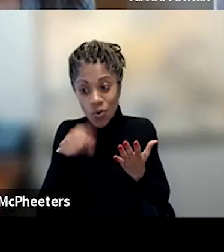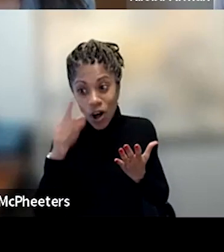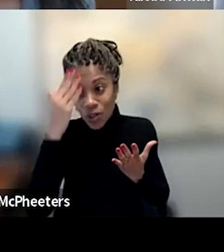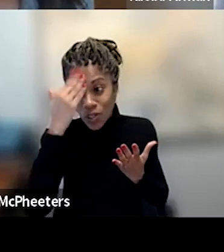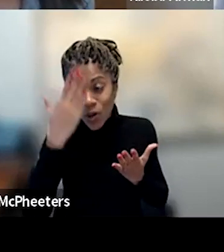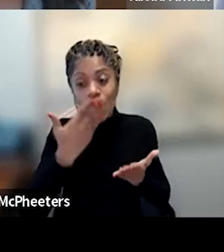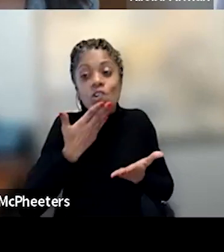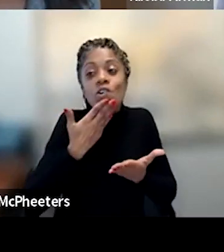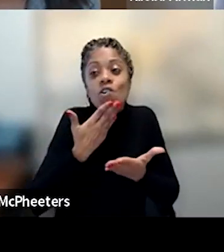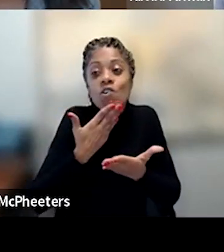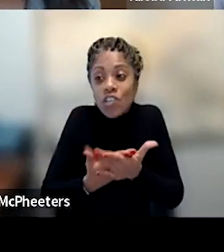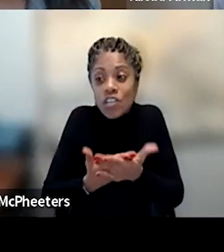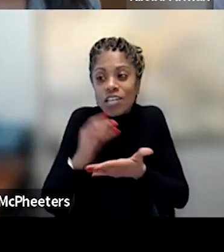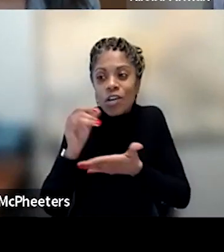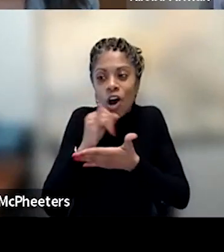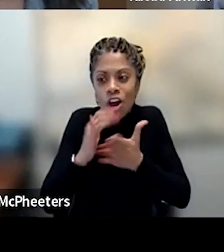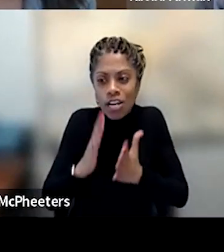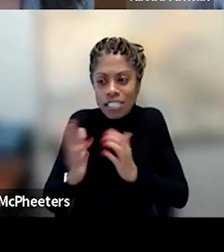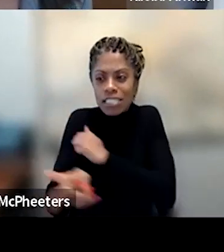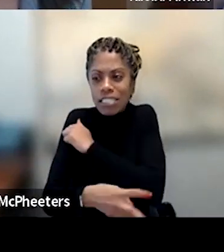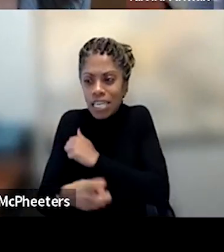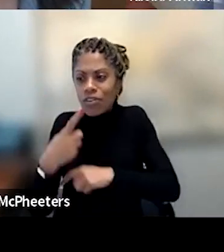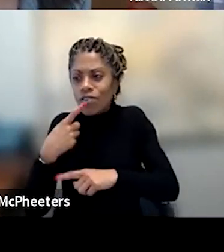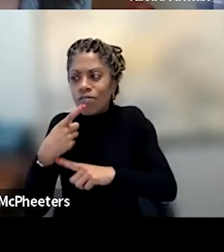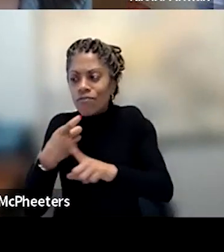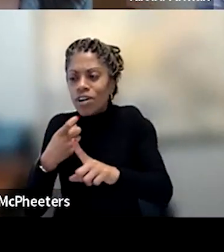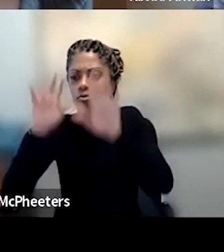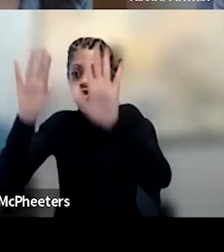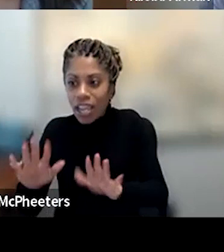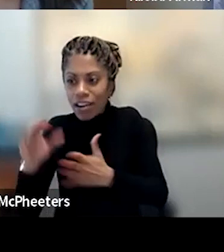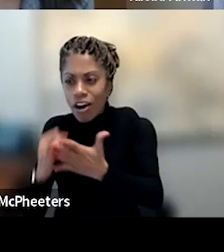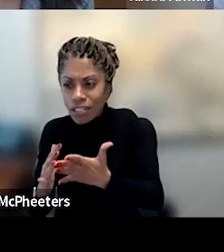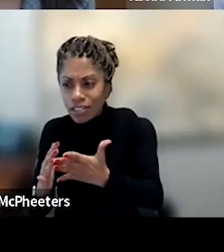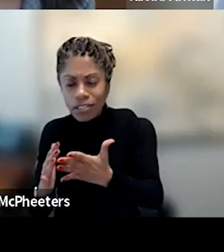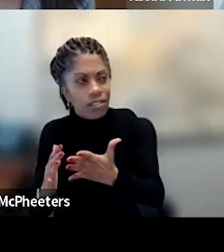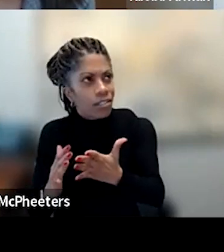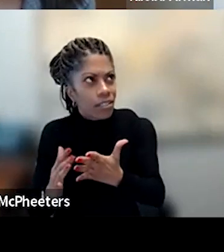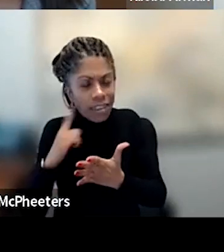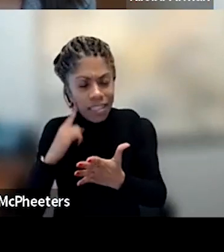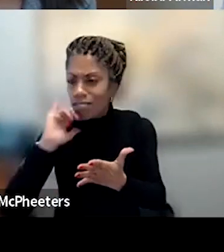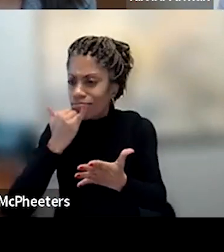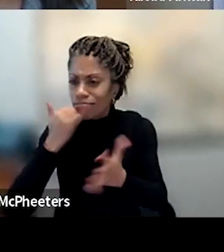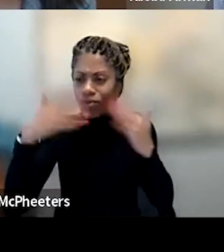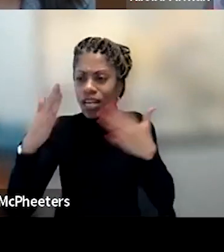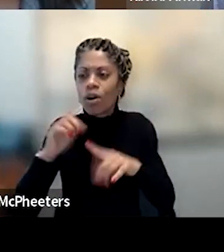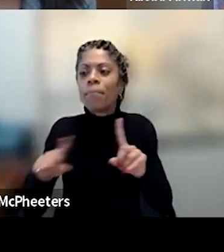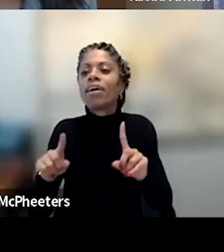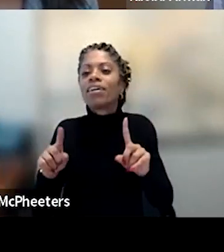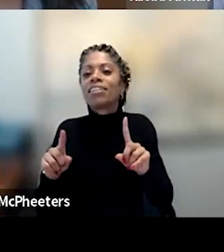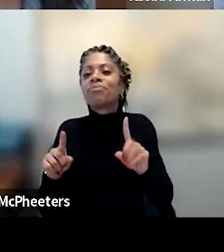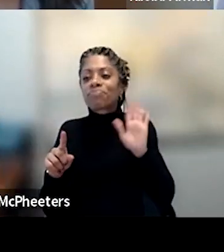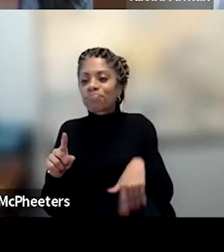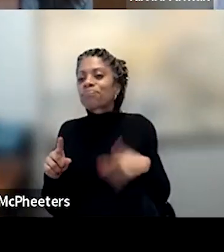artists steal. I'm probably messing up the quote. And so if you don't have, it shouldn't take you 2 years. If it took RWJ 2 years, because you can take